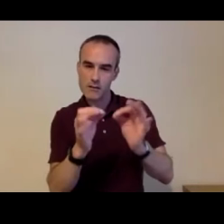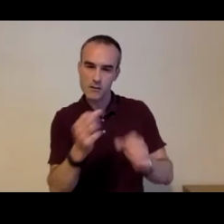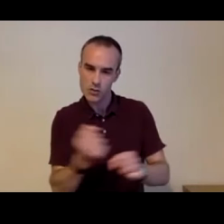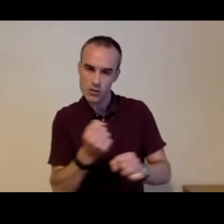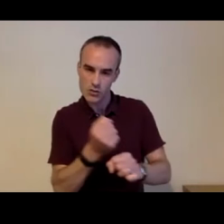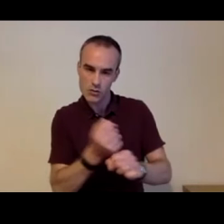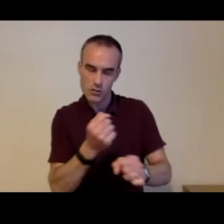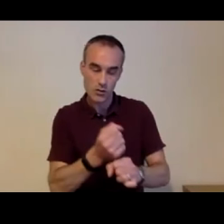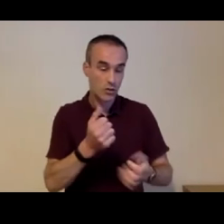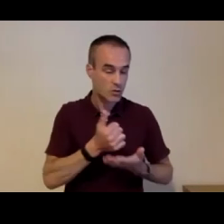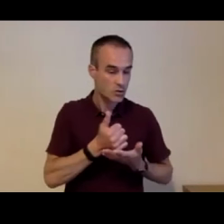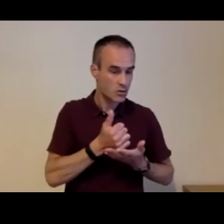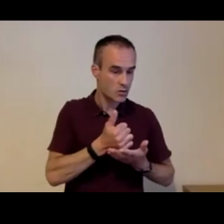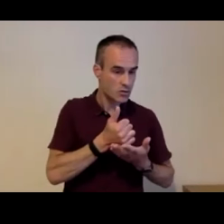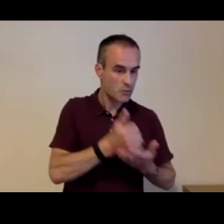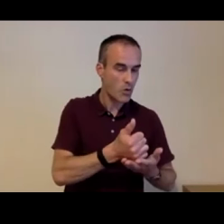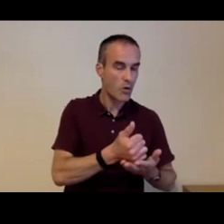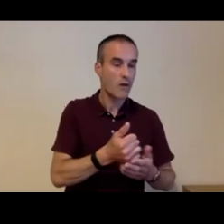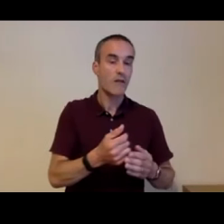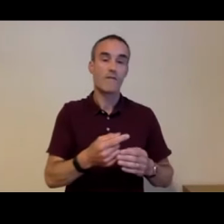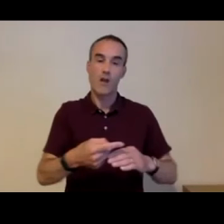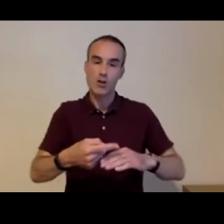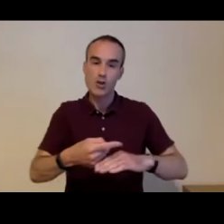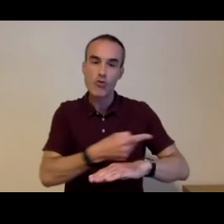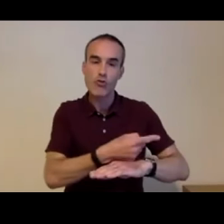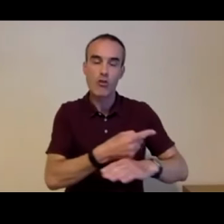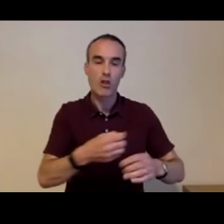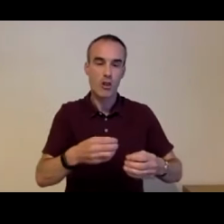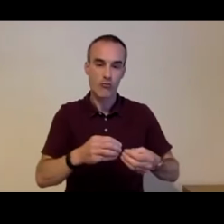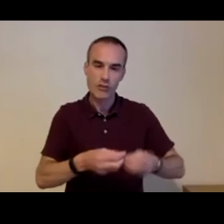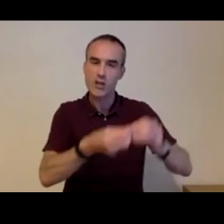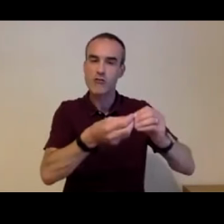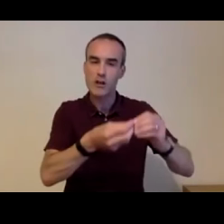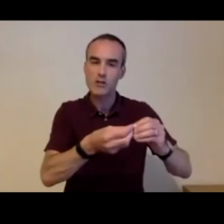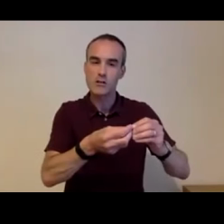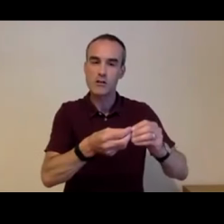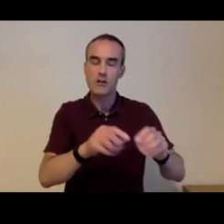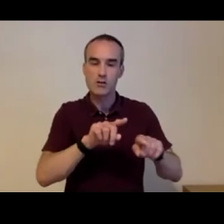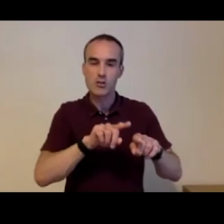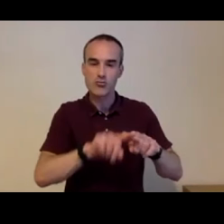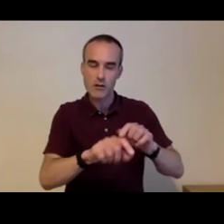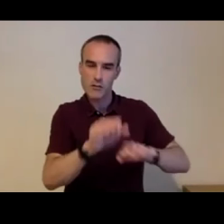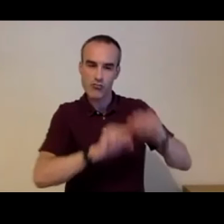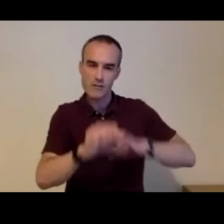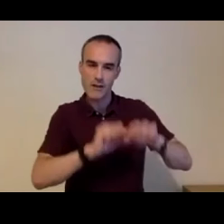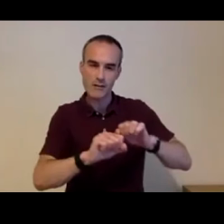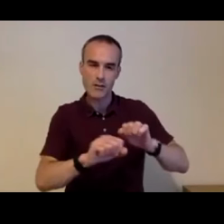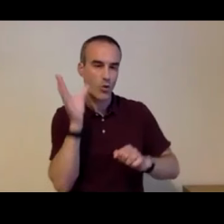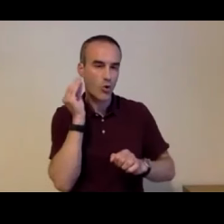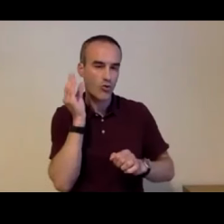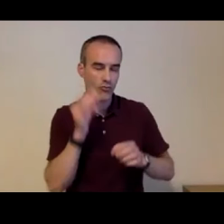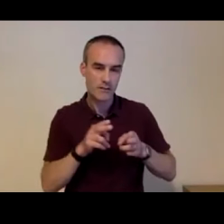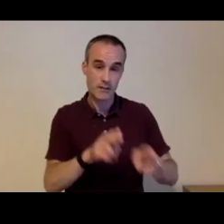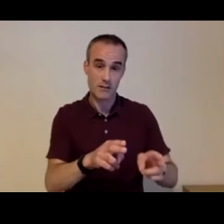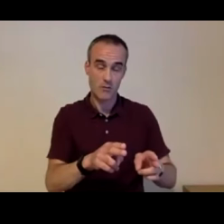cells, neural regeneration, compounds to try and protect the auditory system. The cochlea is a difficult place